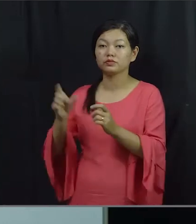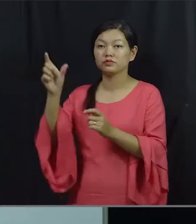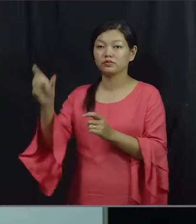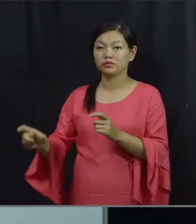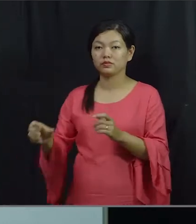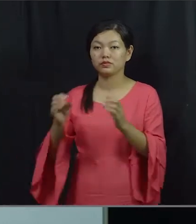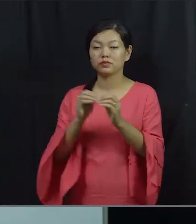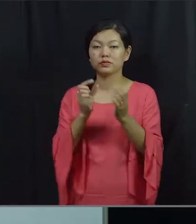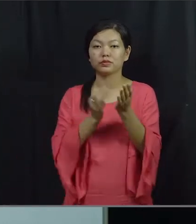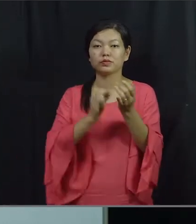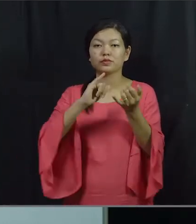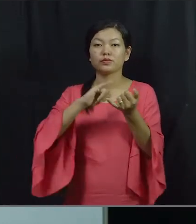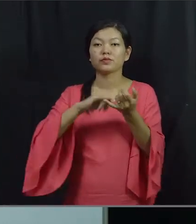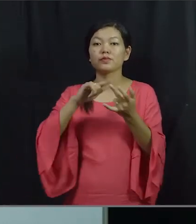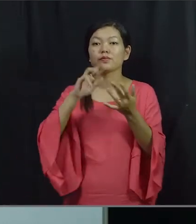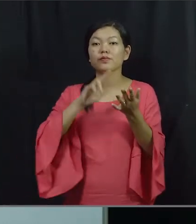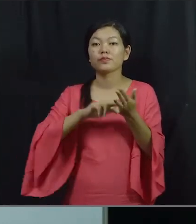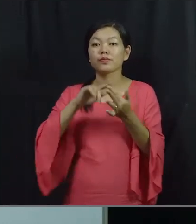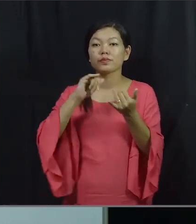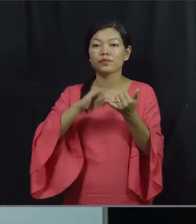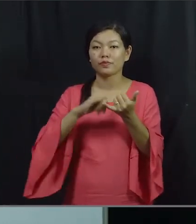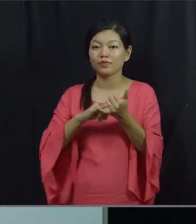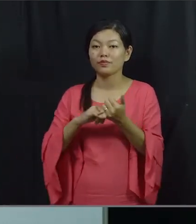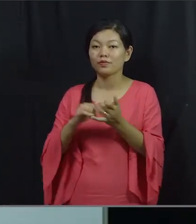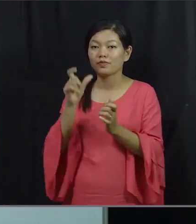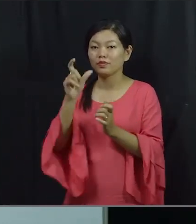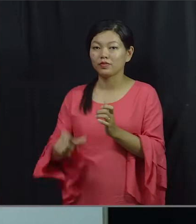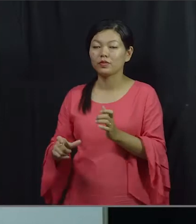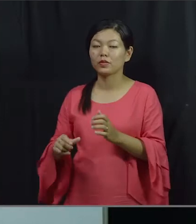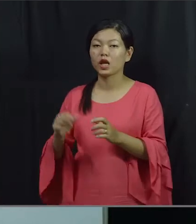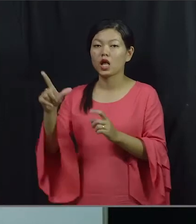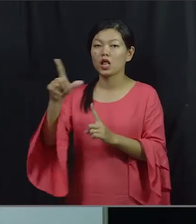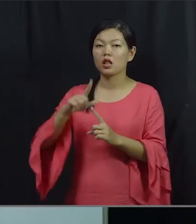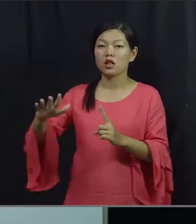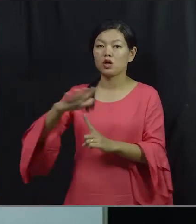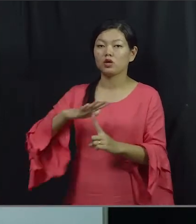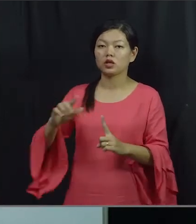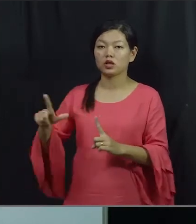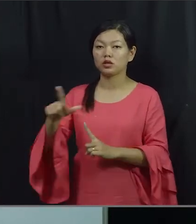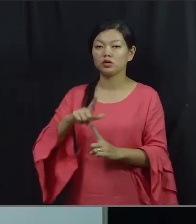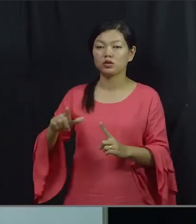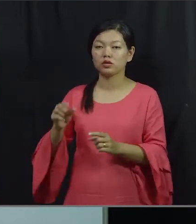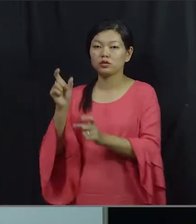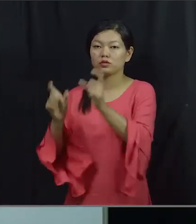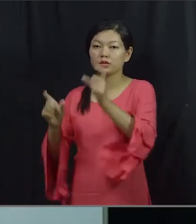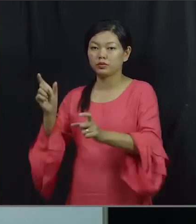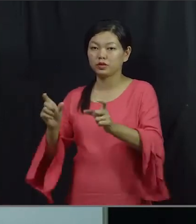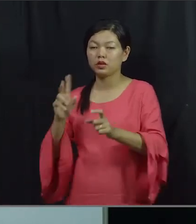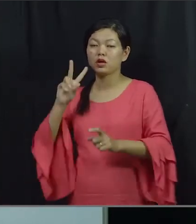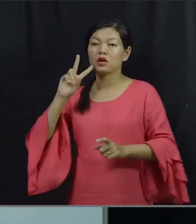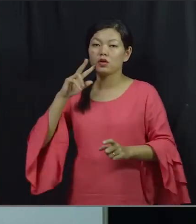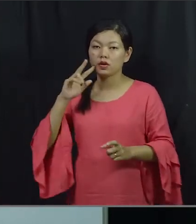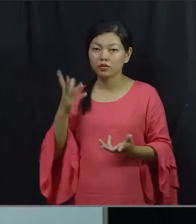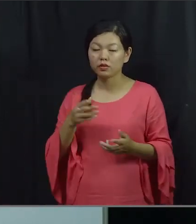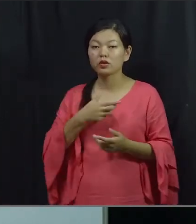town, we see that local people, isn't it? Local people, local traders used to come and sell vegetables, fruits and all, isn't it? So those are